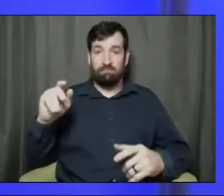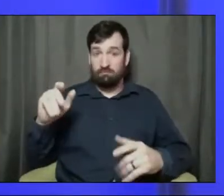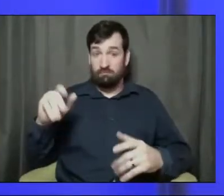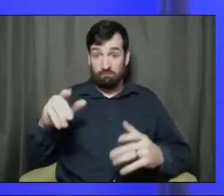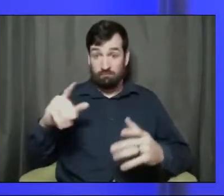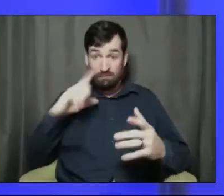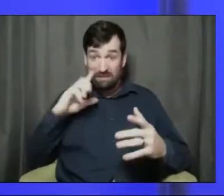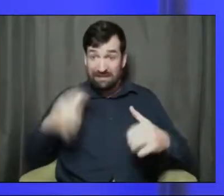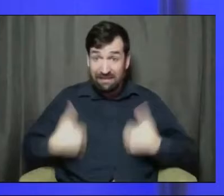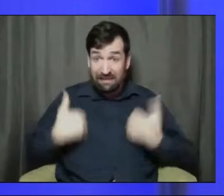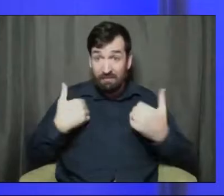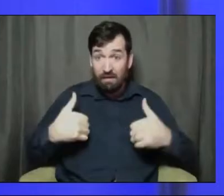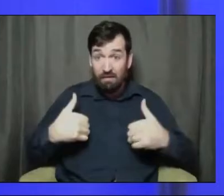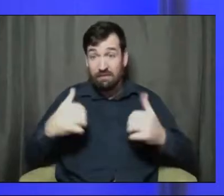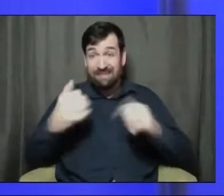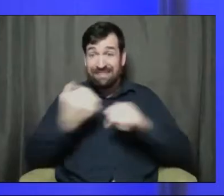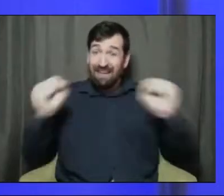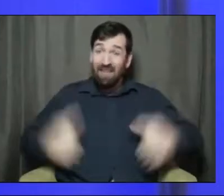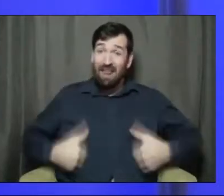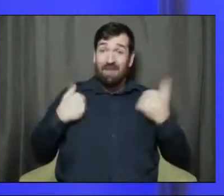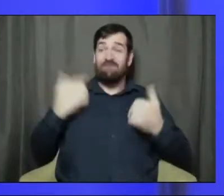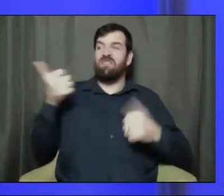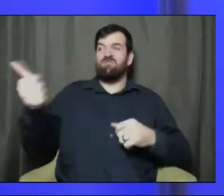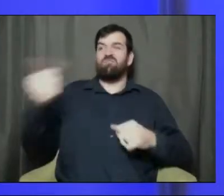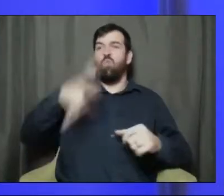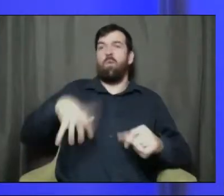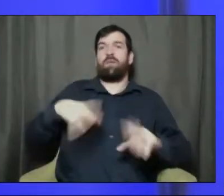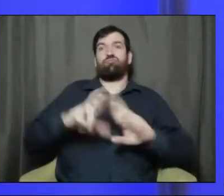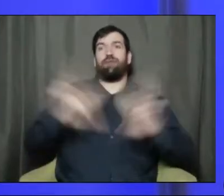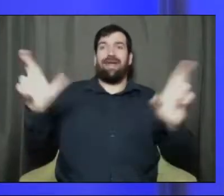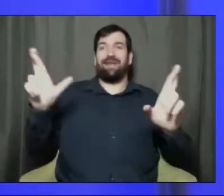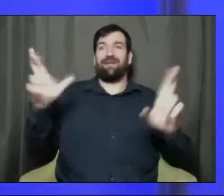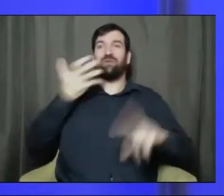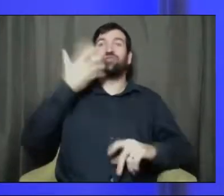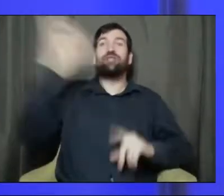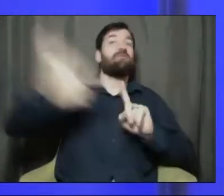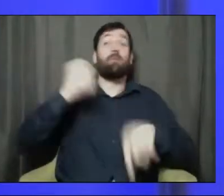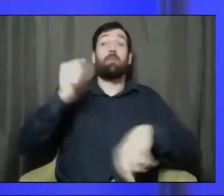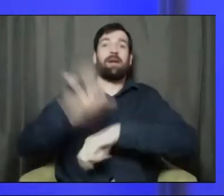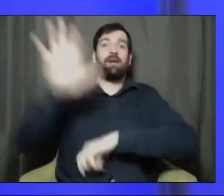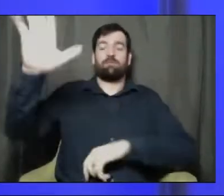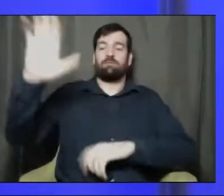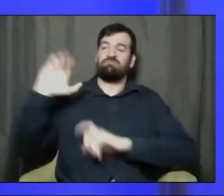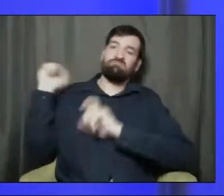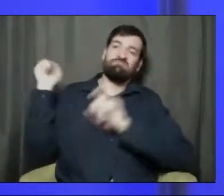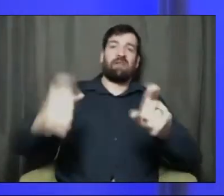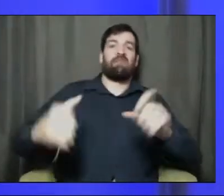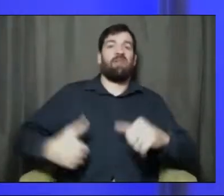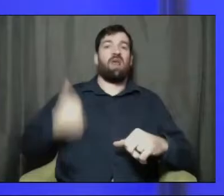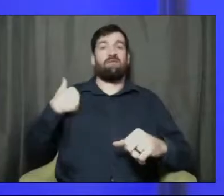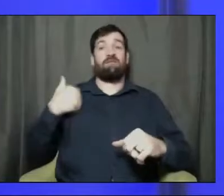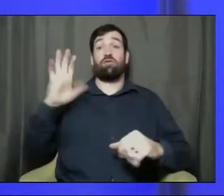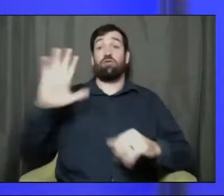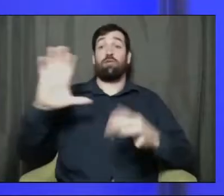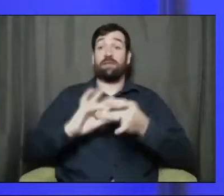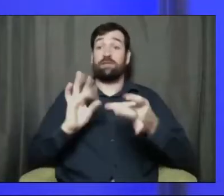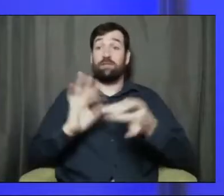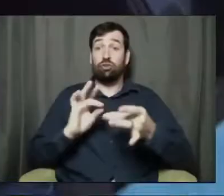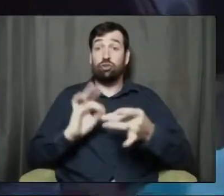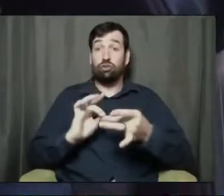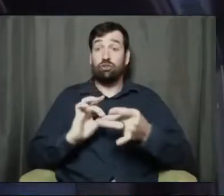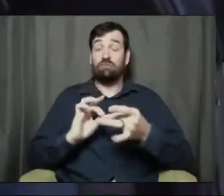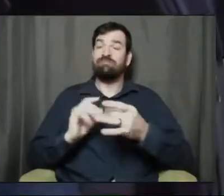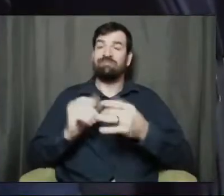One woman knows, and she is ready to shout it from the mountaintop. She gave the gift of life, and her message is the gift that keeps on